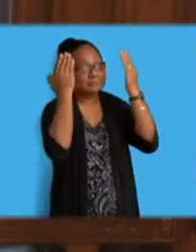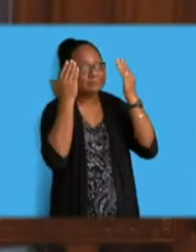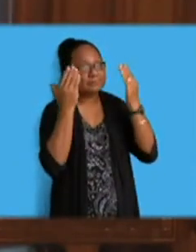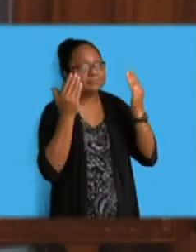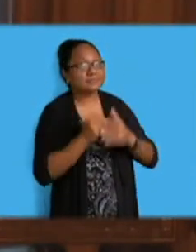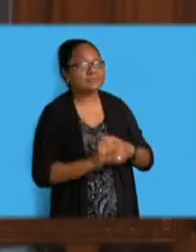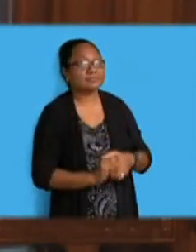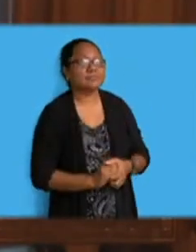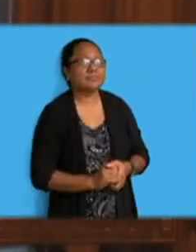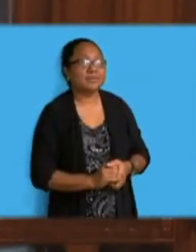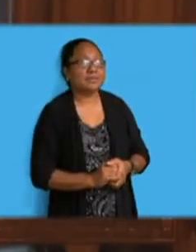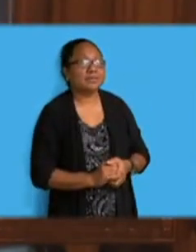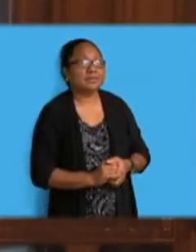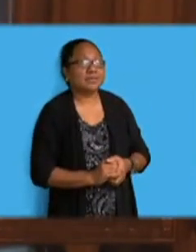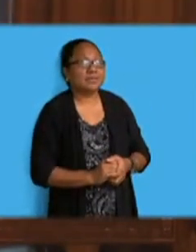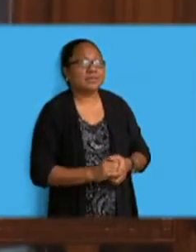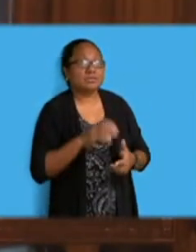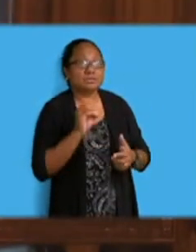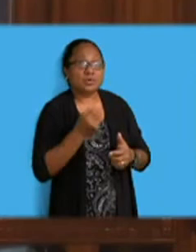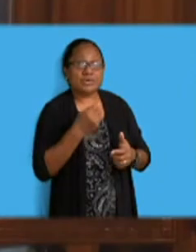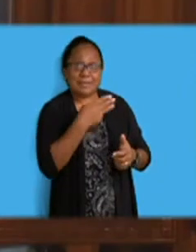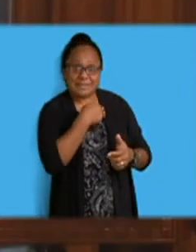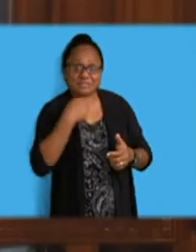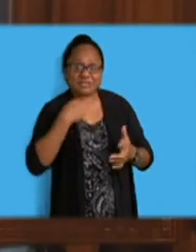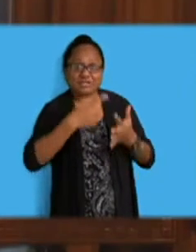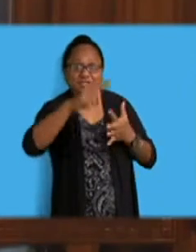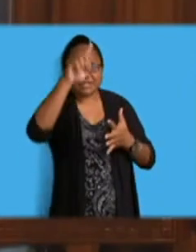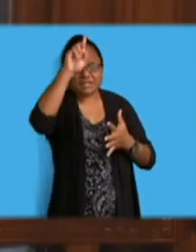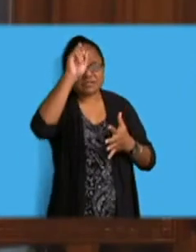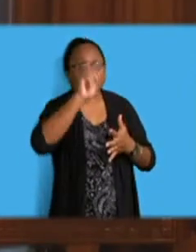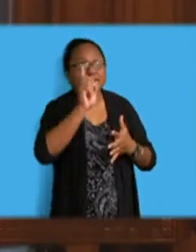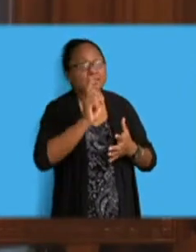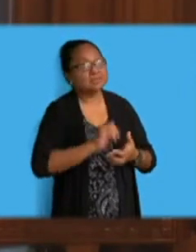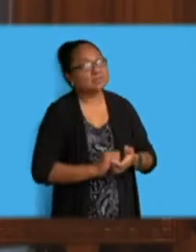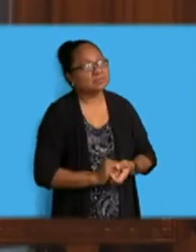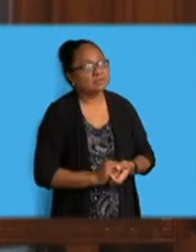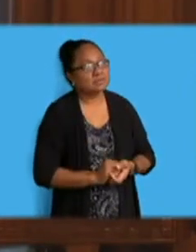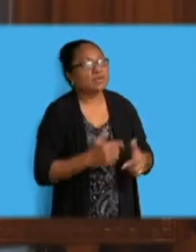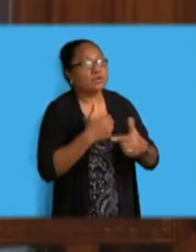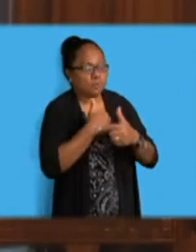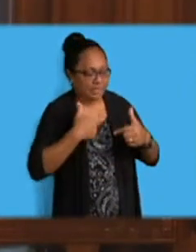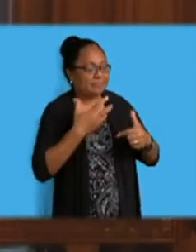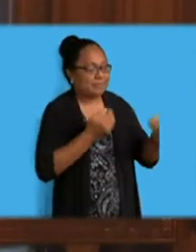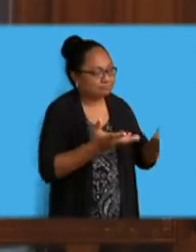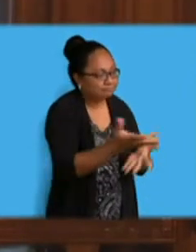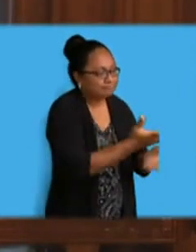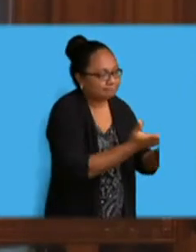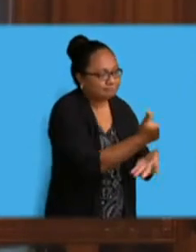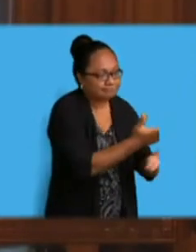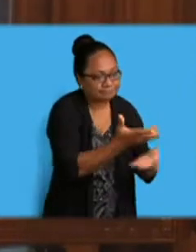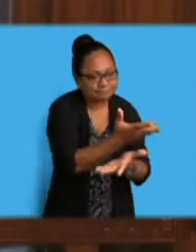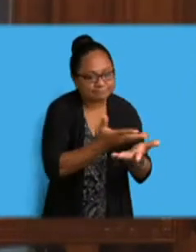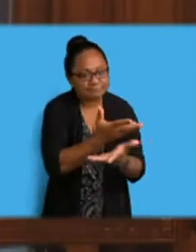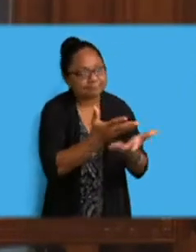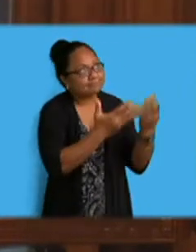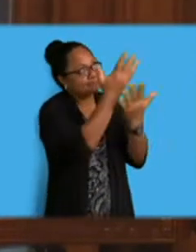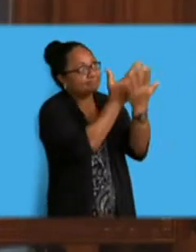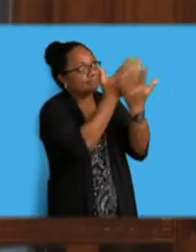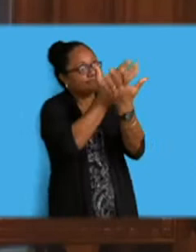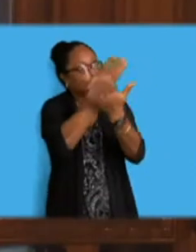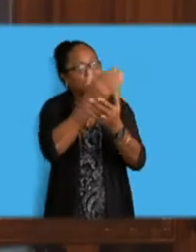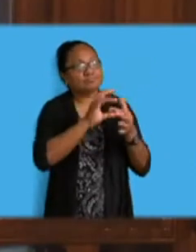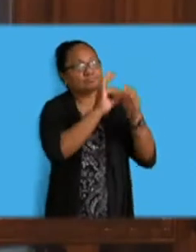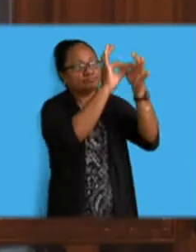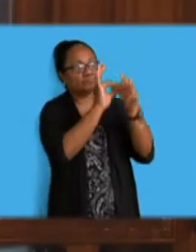Education, Heritage and Arts has been pursuing a widely accepted collaborative approach for all the essential areas of educational